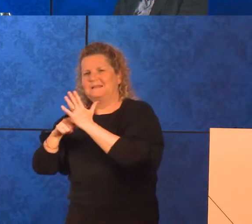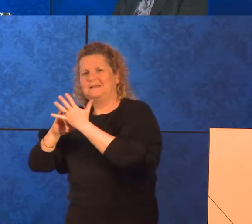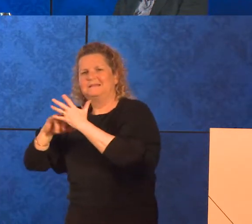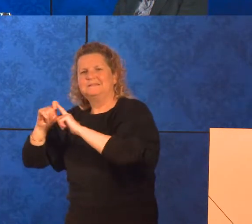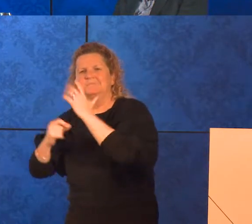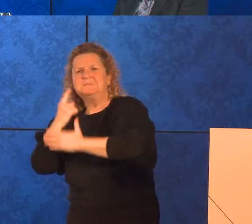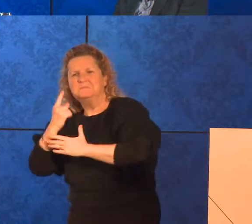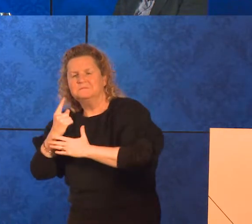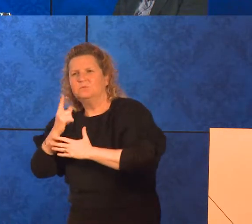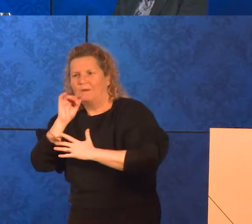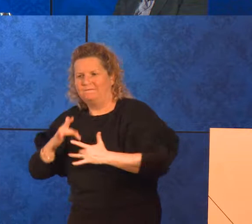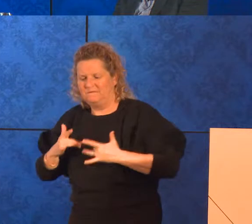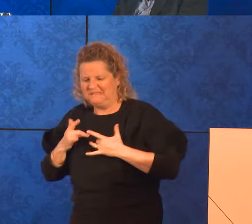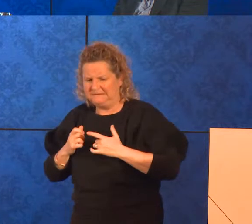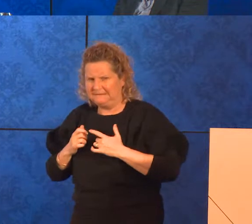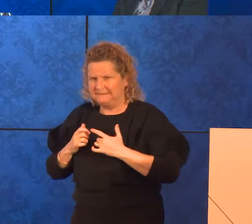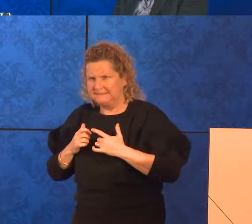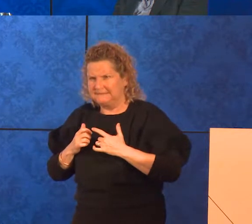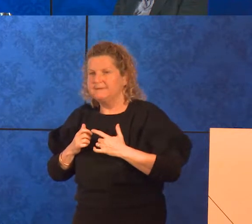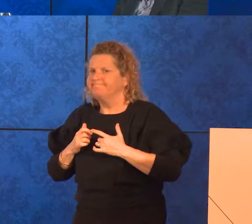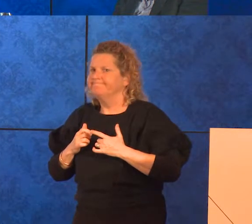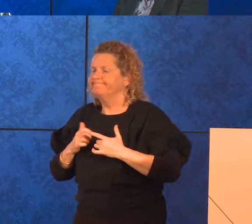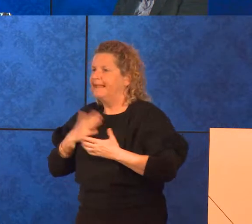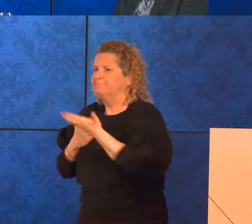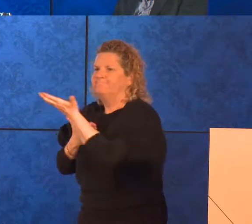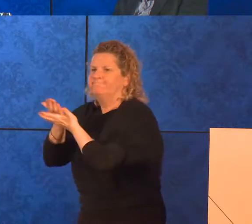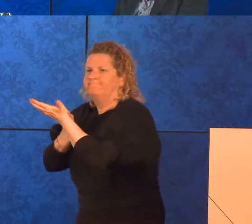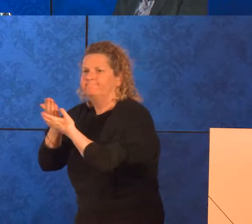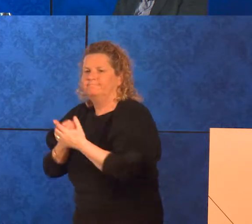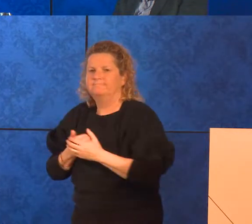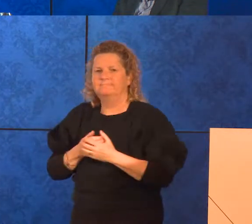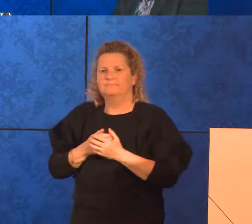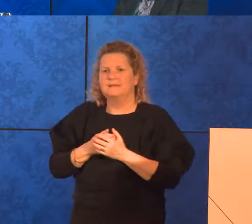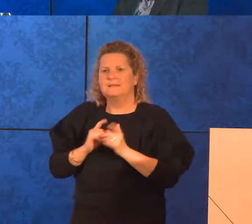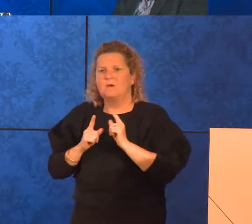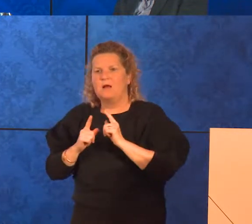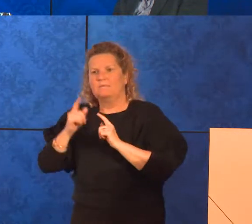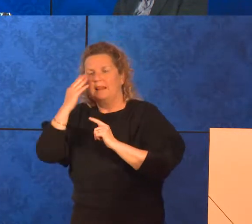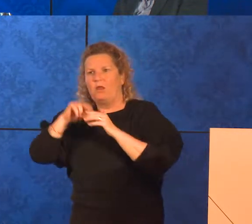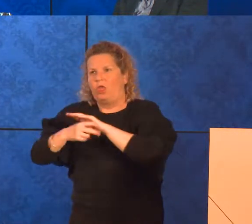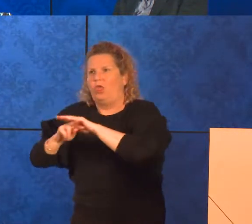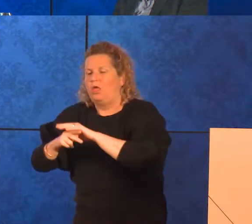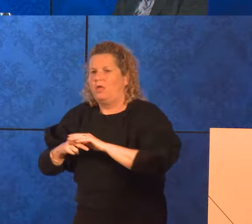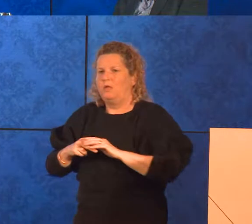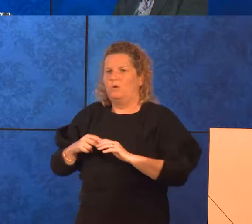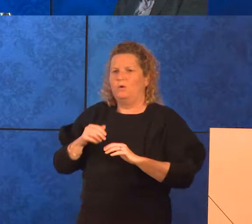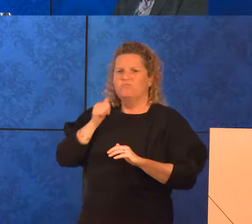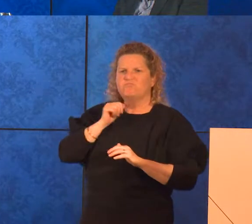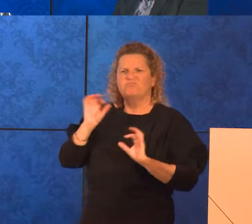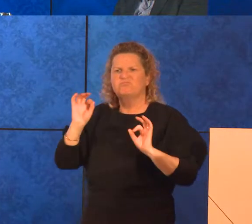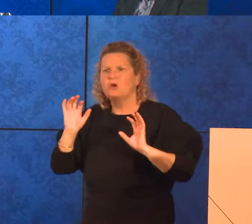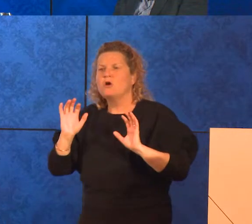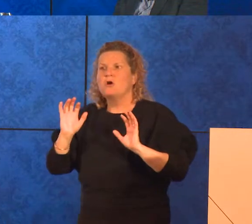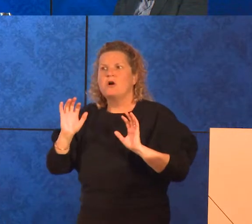can feel and the signs, just your appetite, your sleep patterns, you start to realise and pick up on it, and that's the time when